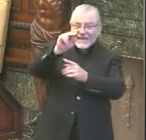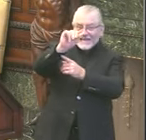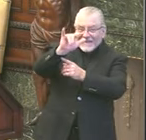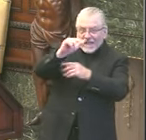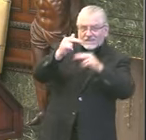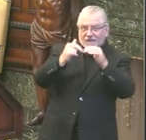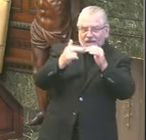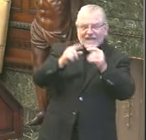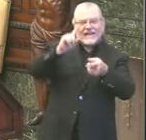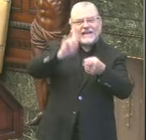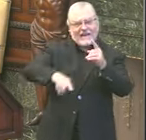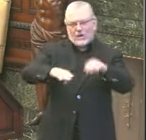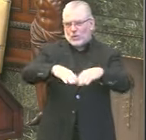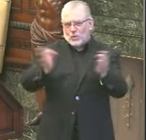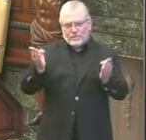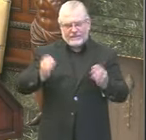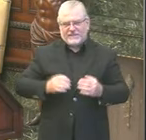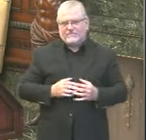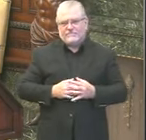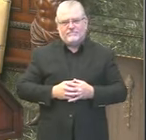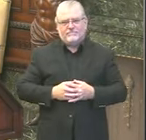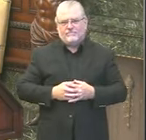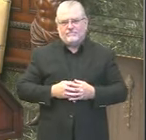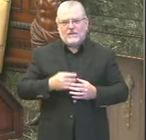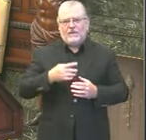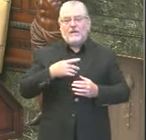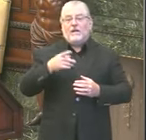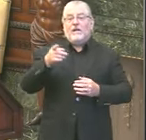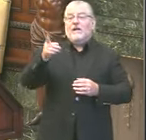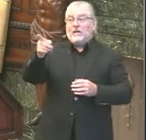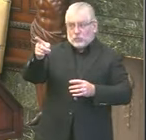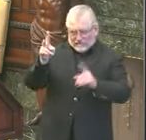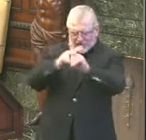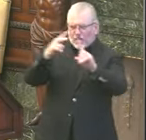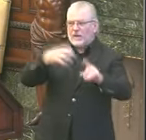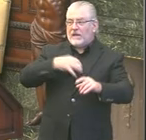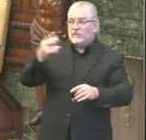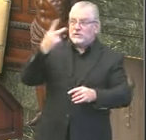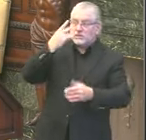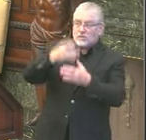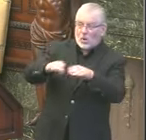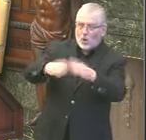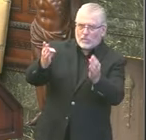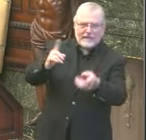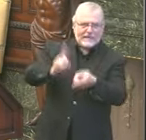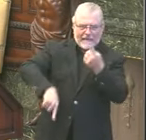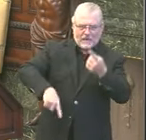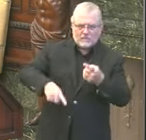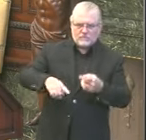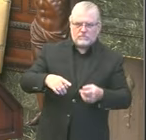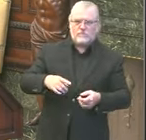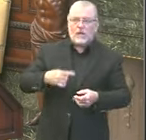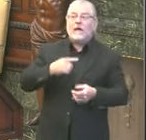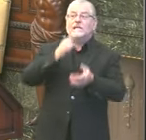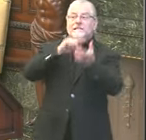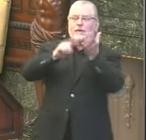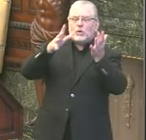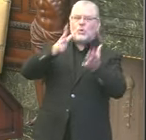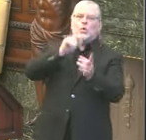they should call 311, lodge a complaint, and a city inspector will go there and shut them down. Thank you. Okay.